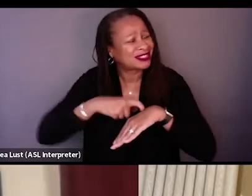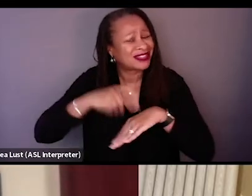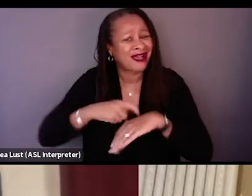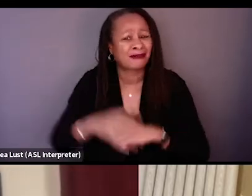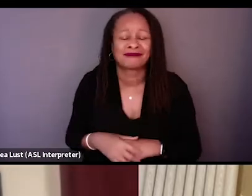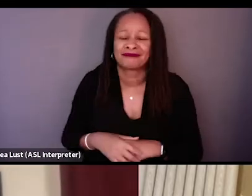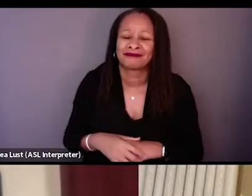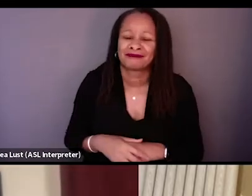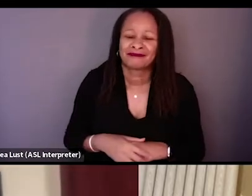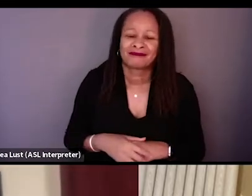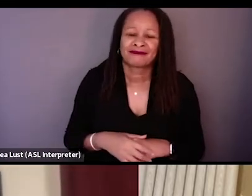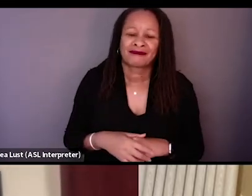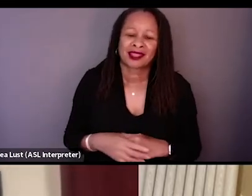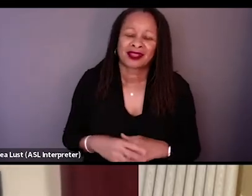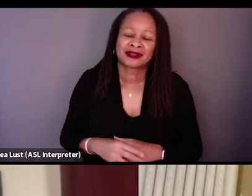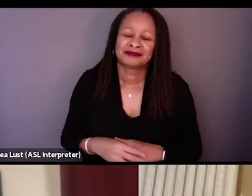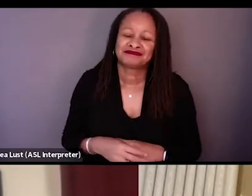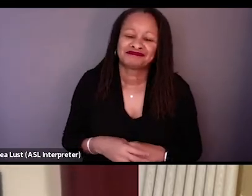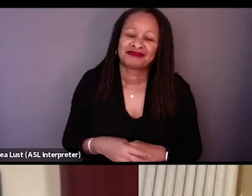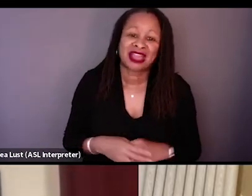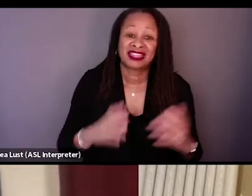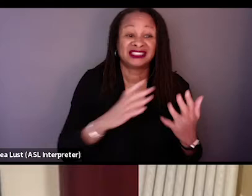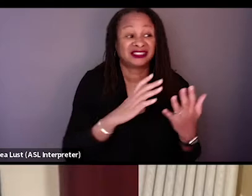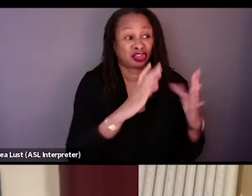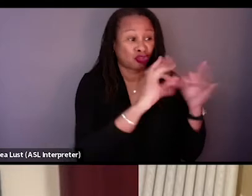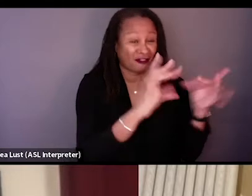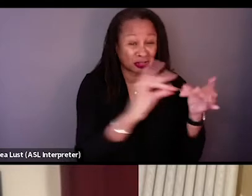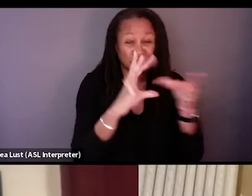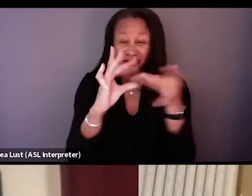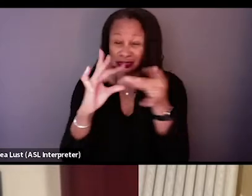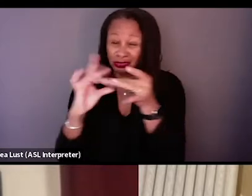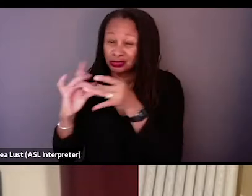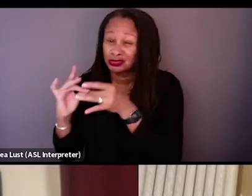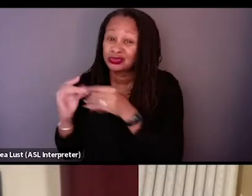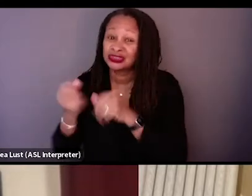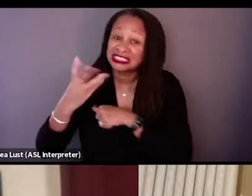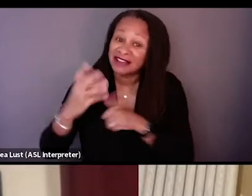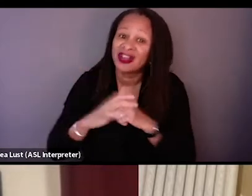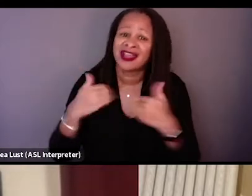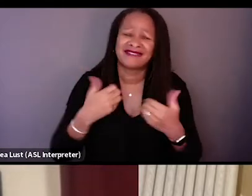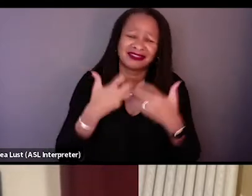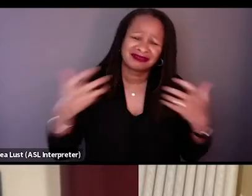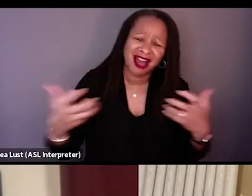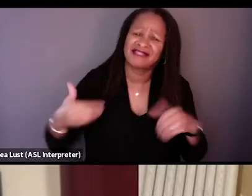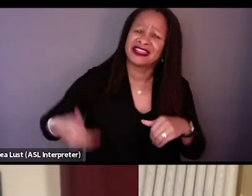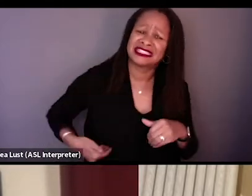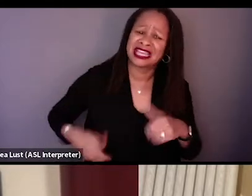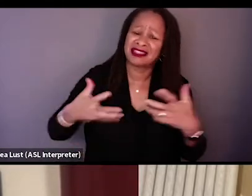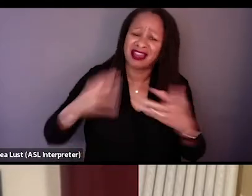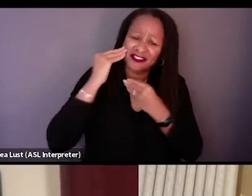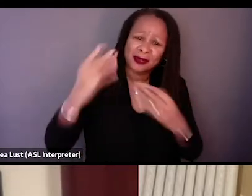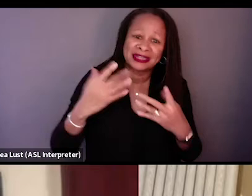And these far-ranging conversations that were packed with insight. And I'm just thinking, this is really sad. This is